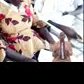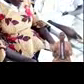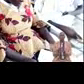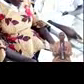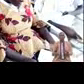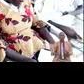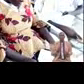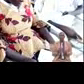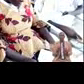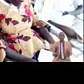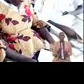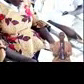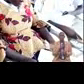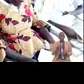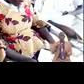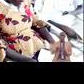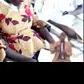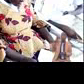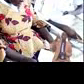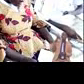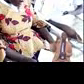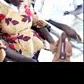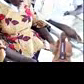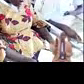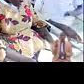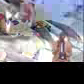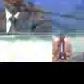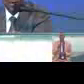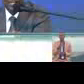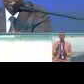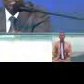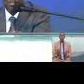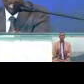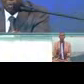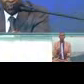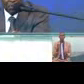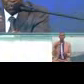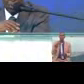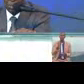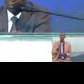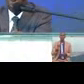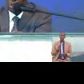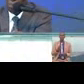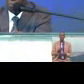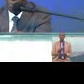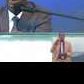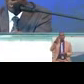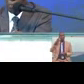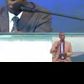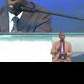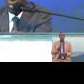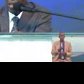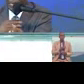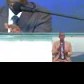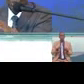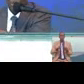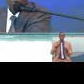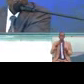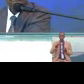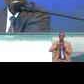him is no sin. He's telling us that for us to be purified and for us to